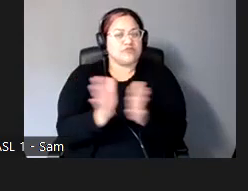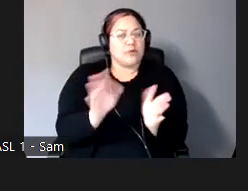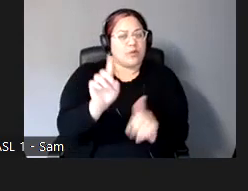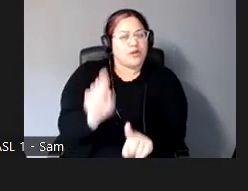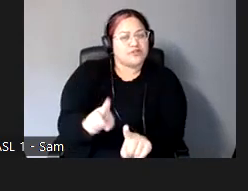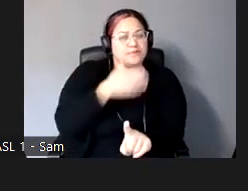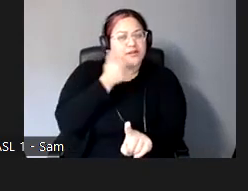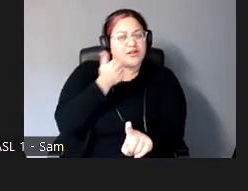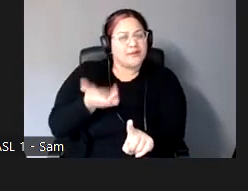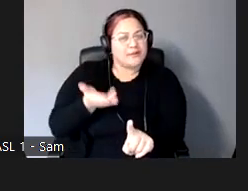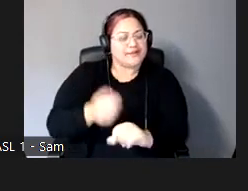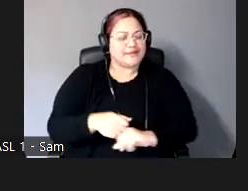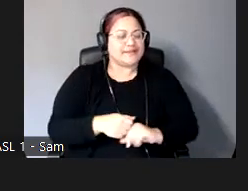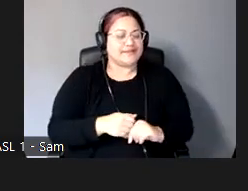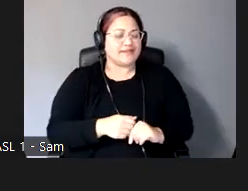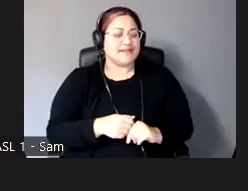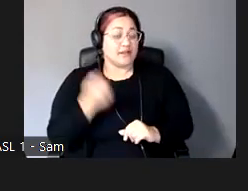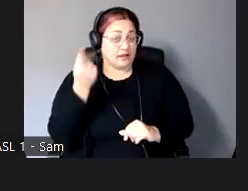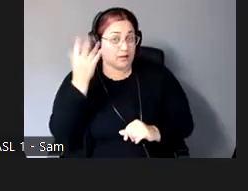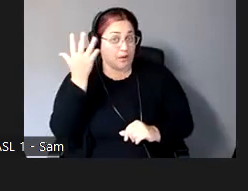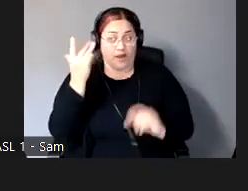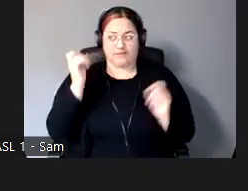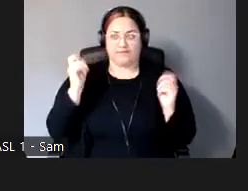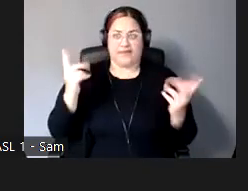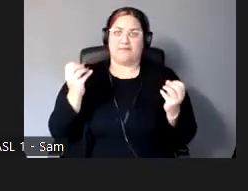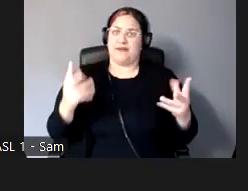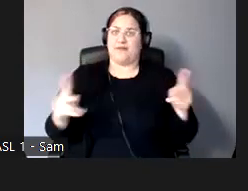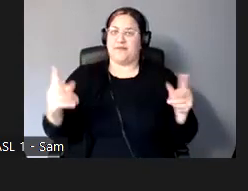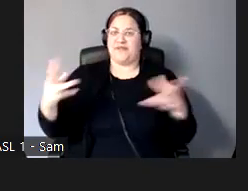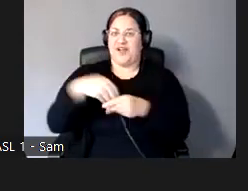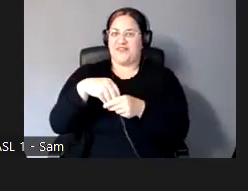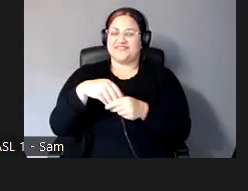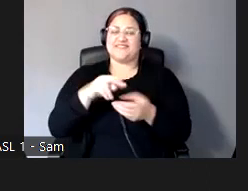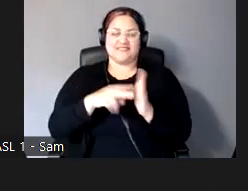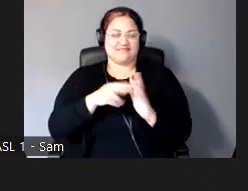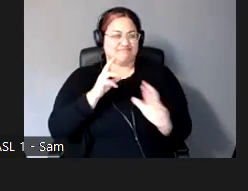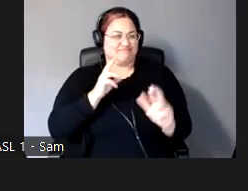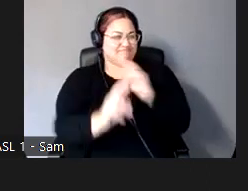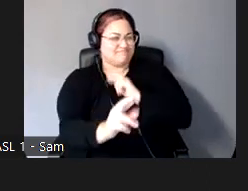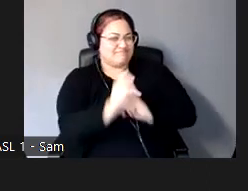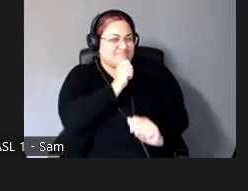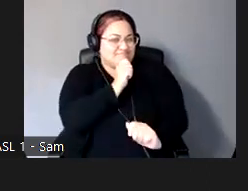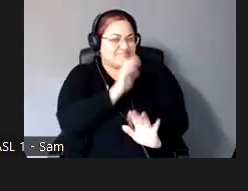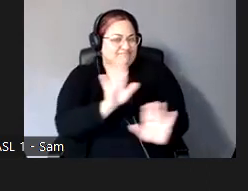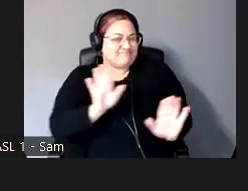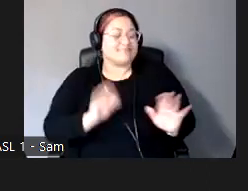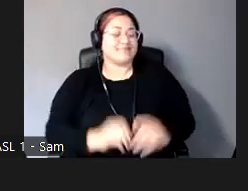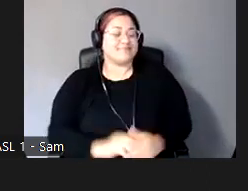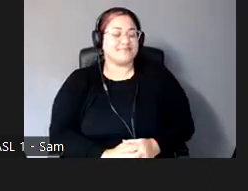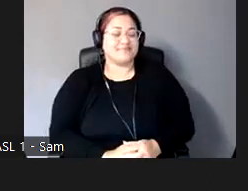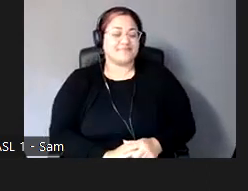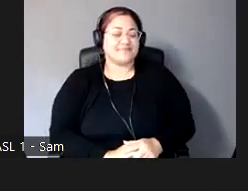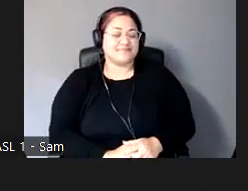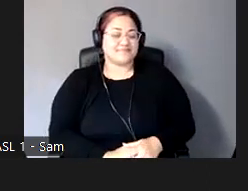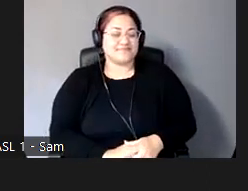And as this is a public forum, we also do want to respect that privacy confidential conversation. If you would like to speak